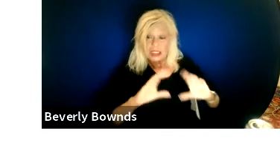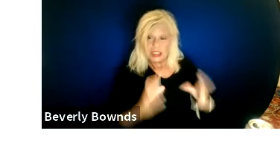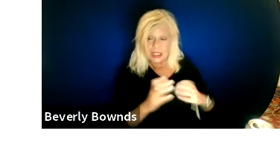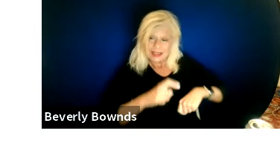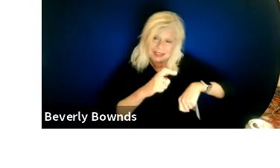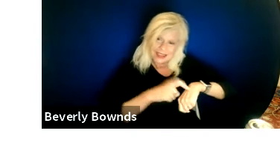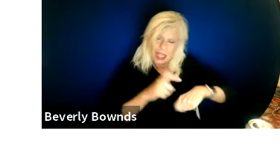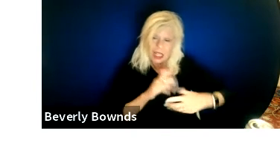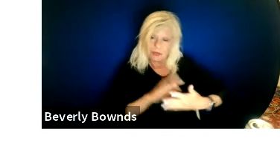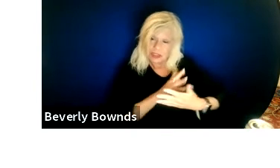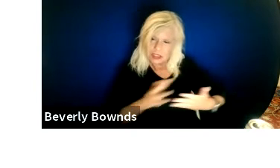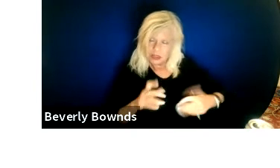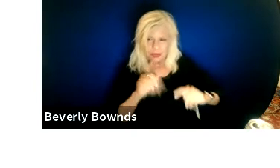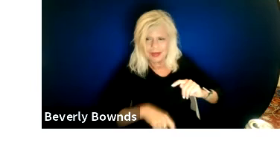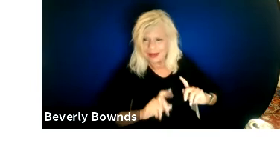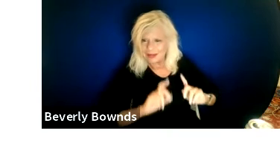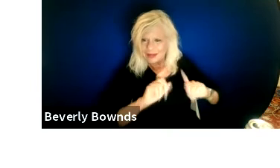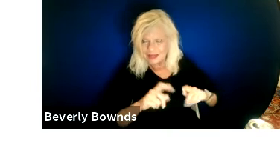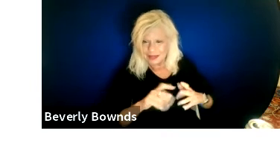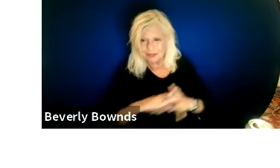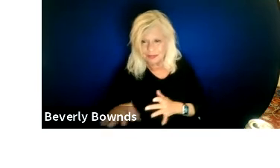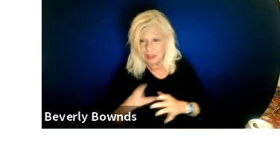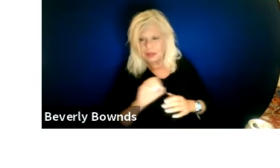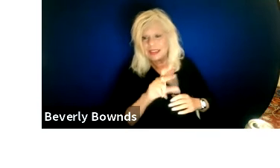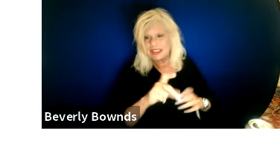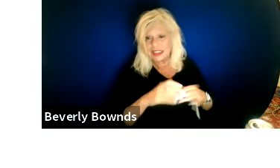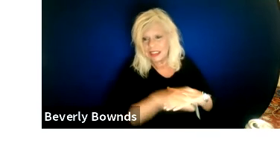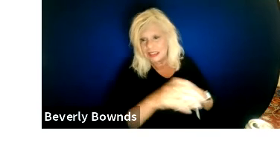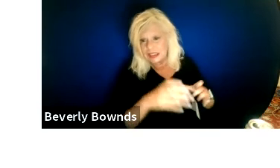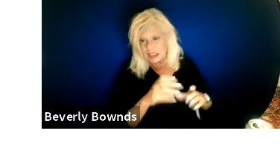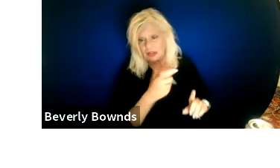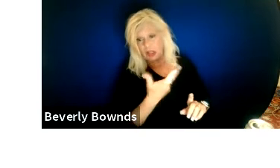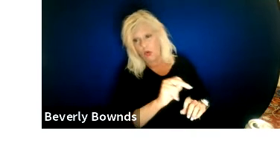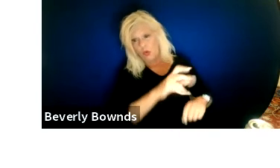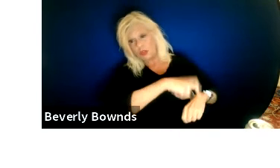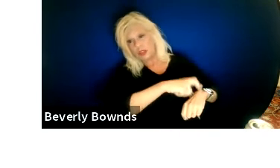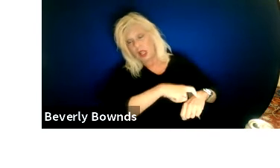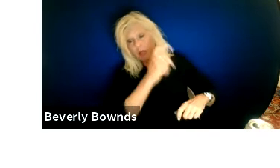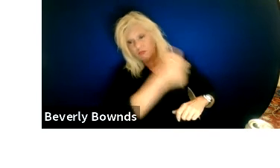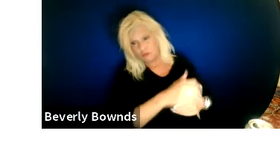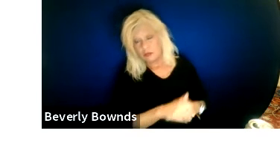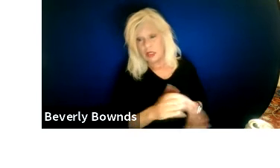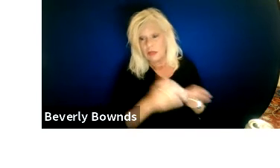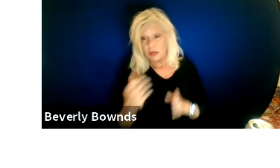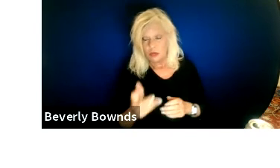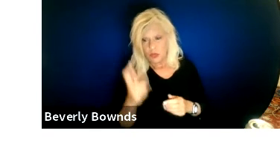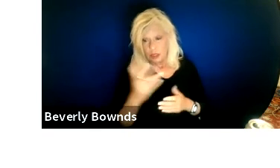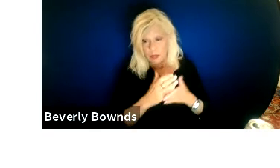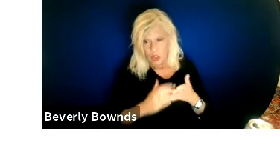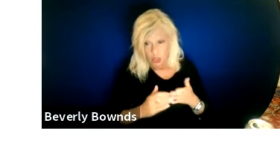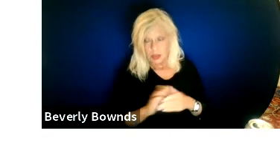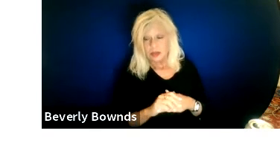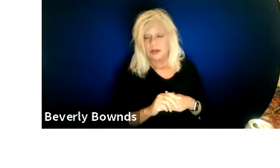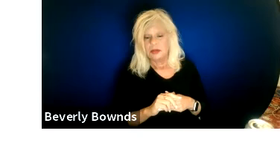of the schedule and so on. So maybe that's one option. And then there are up to 3 coaching calls